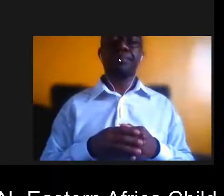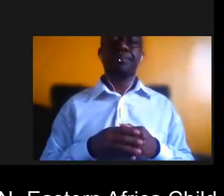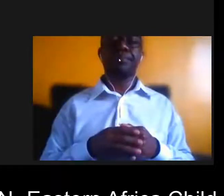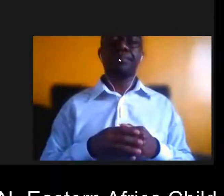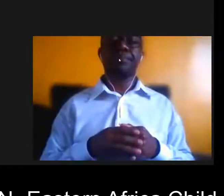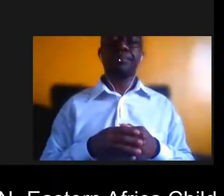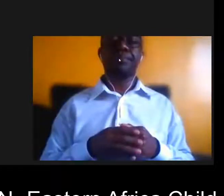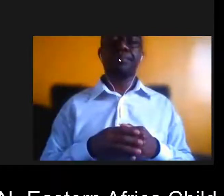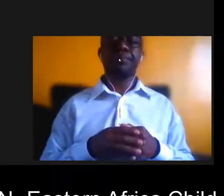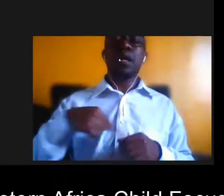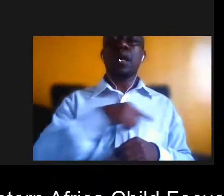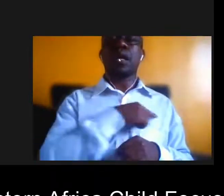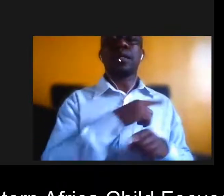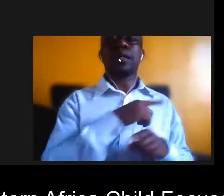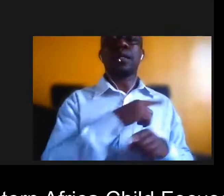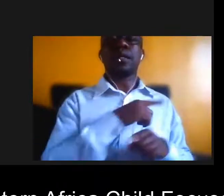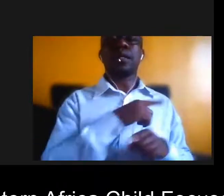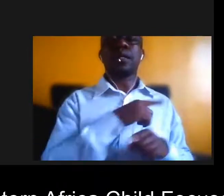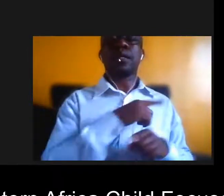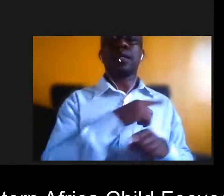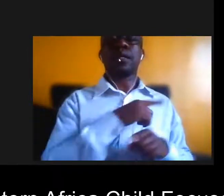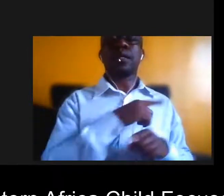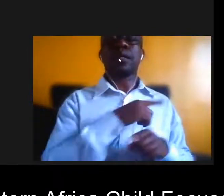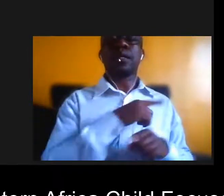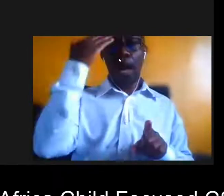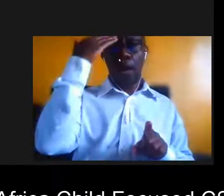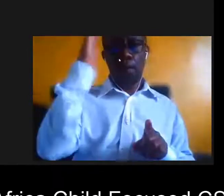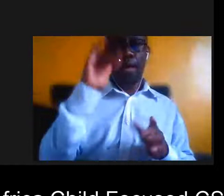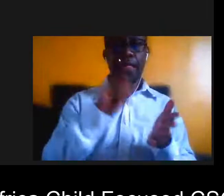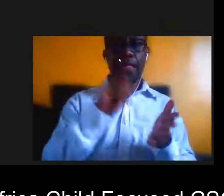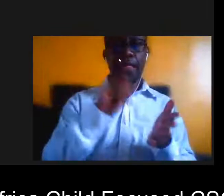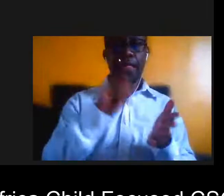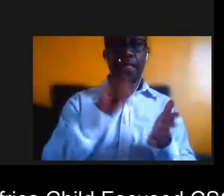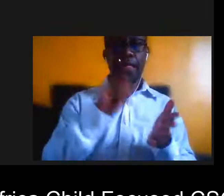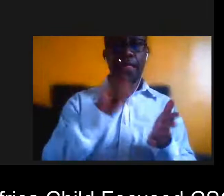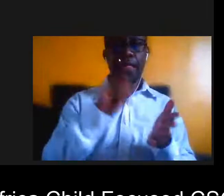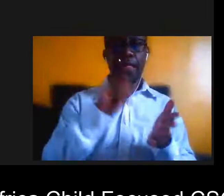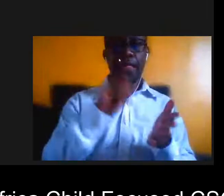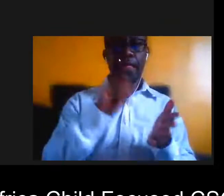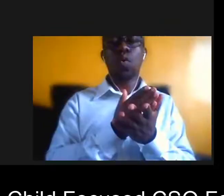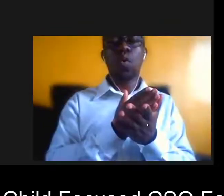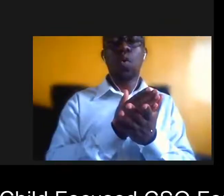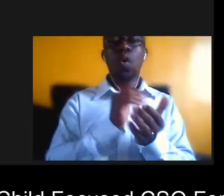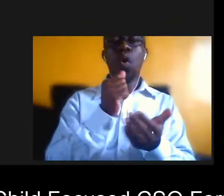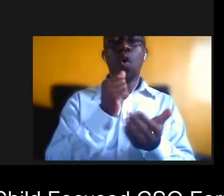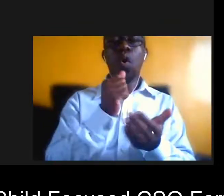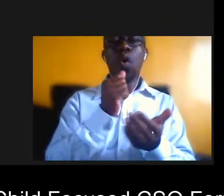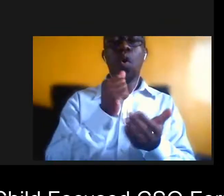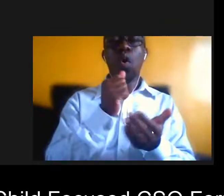also at the beginning realized that probation and social welfare officers, who are the key